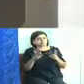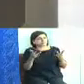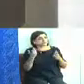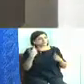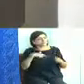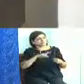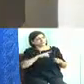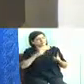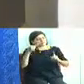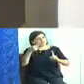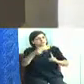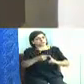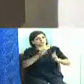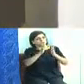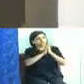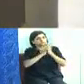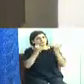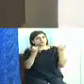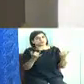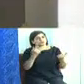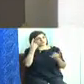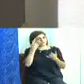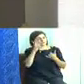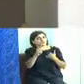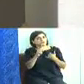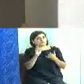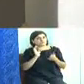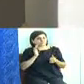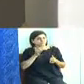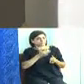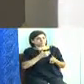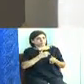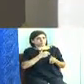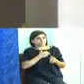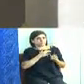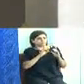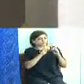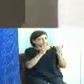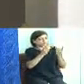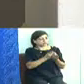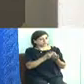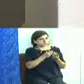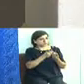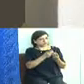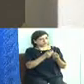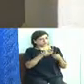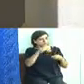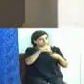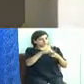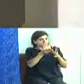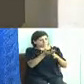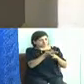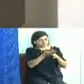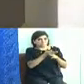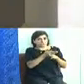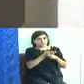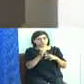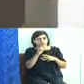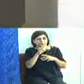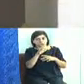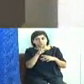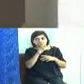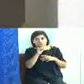to specifically pray today for our denominational interim moderator, the Reverend Elder Rochelle